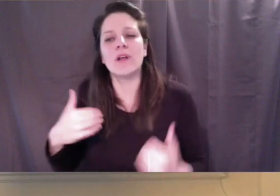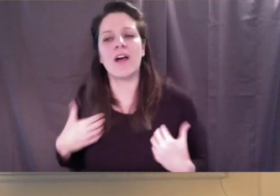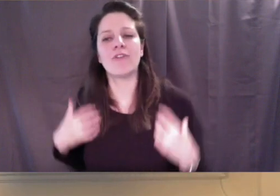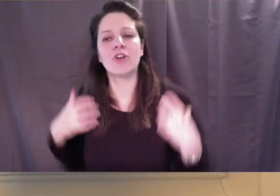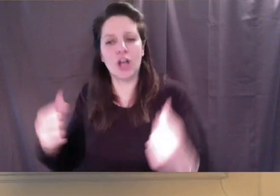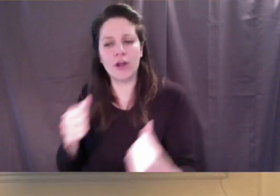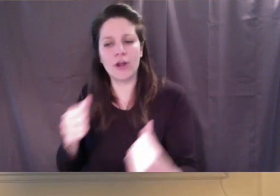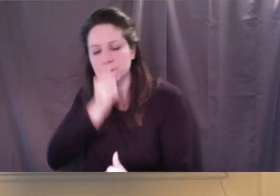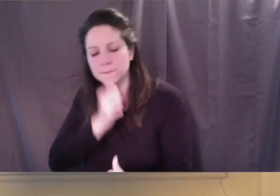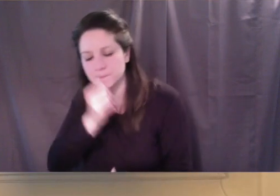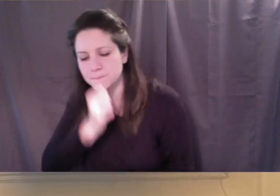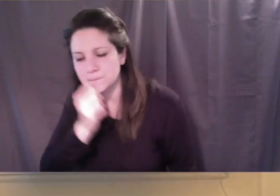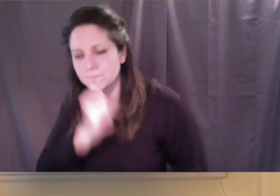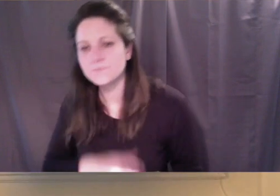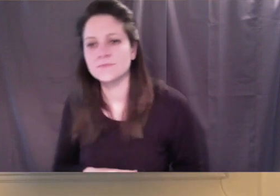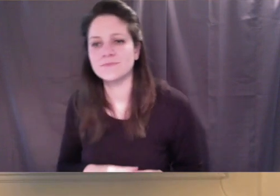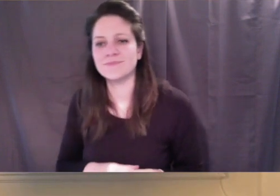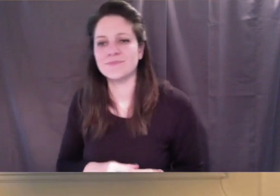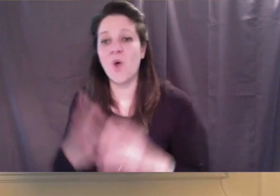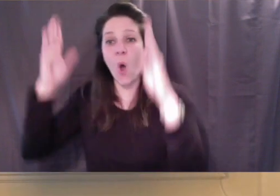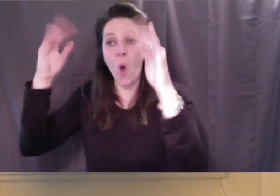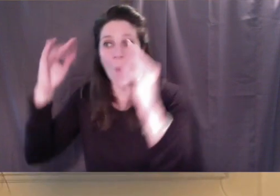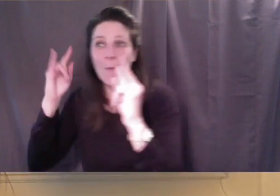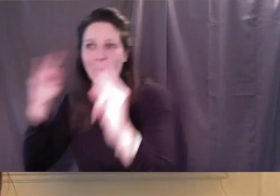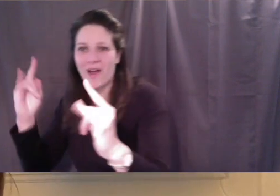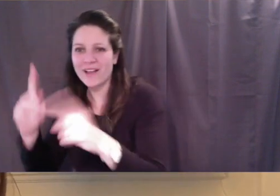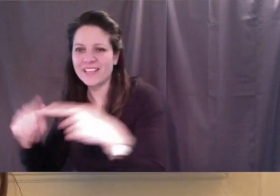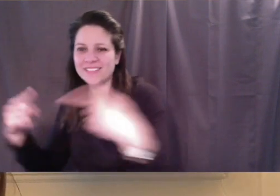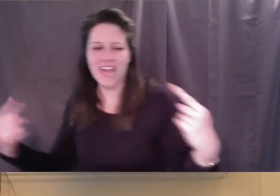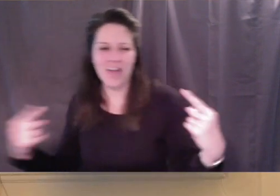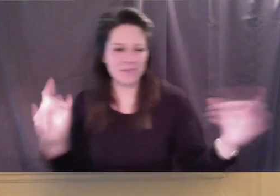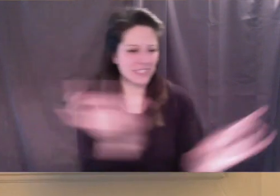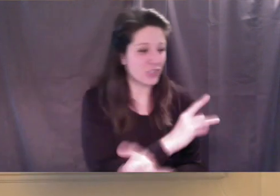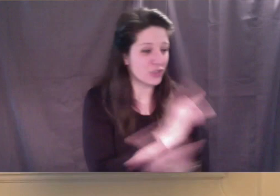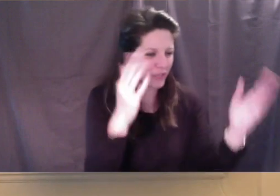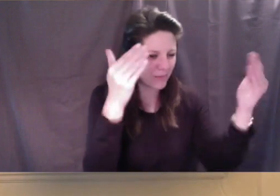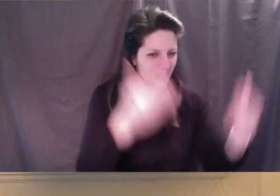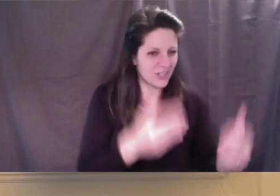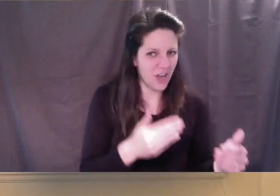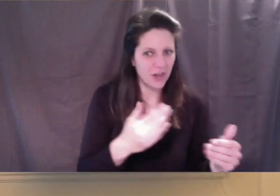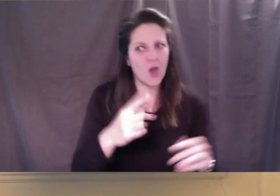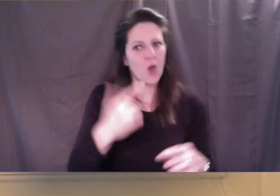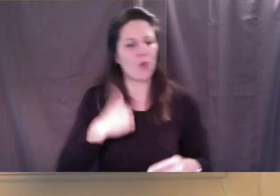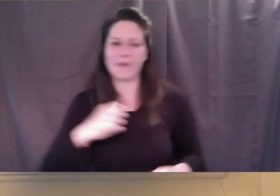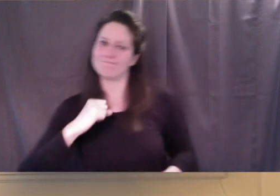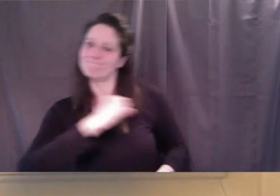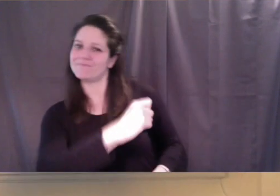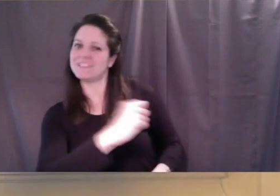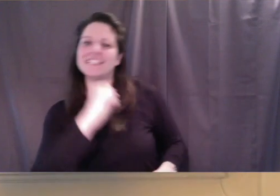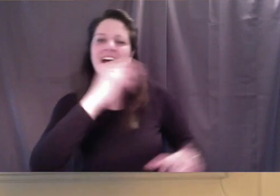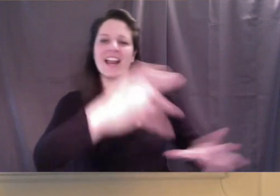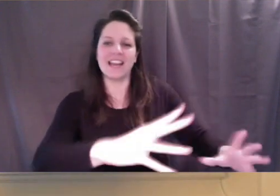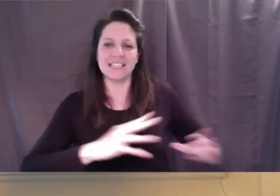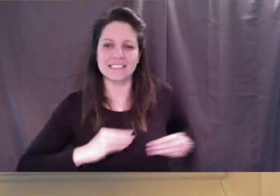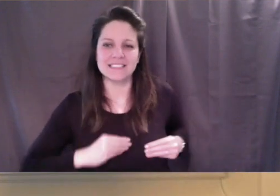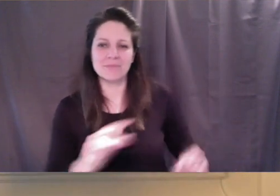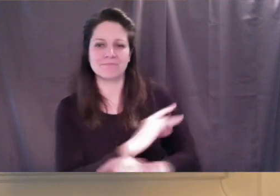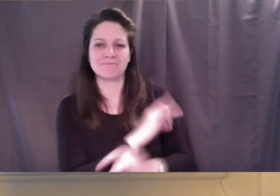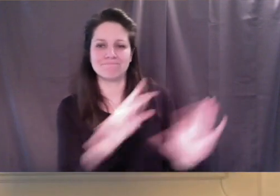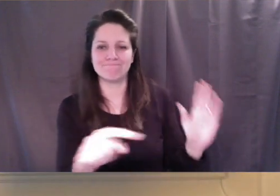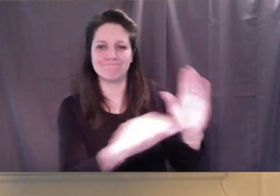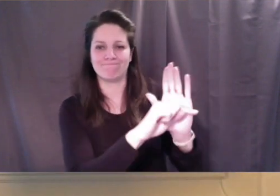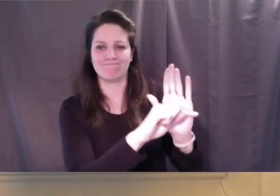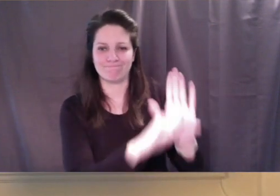it. Hope Punk is the opposite of grim dark because it resists hopeless paradigms in the face of